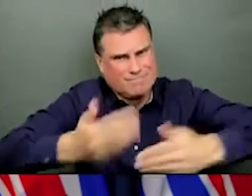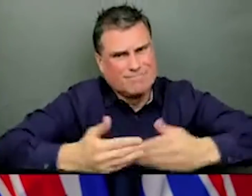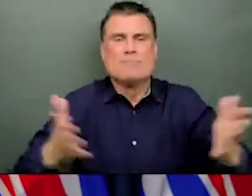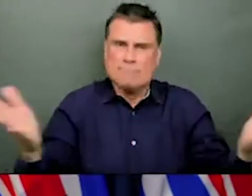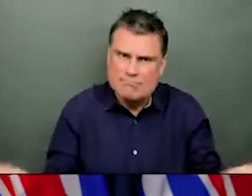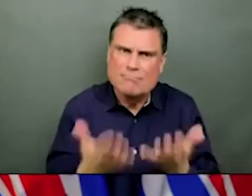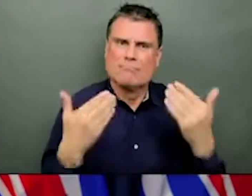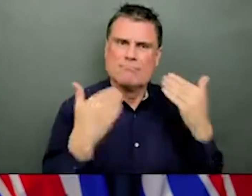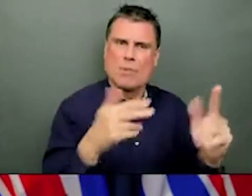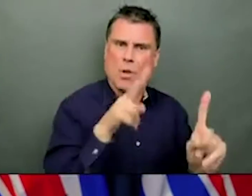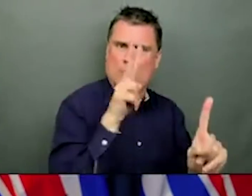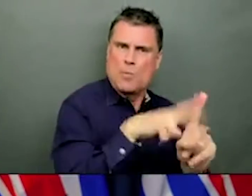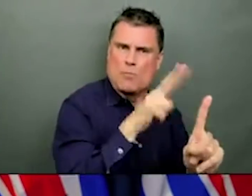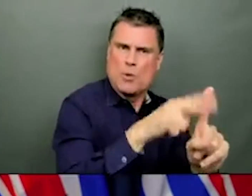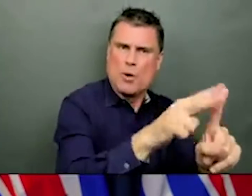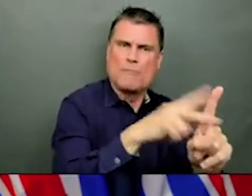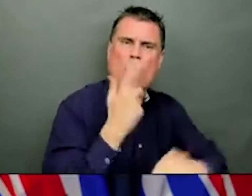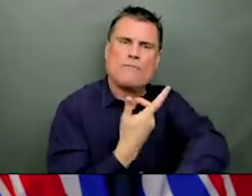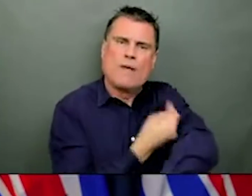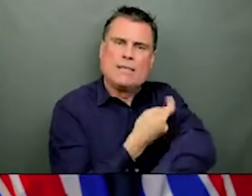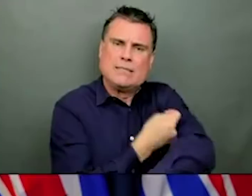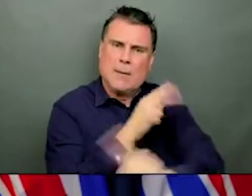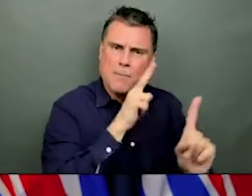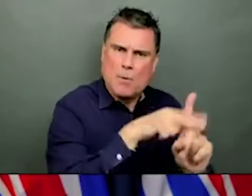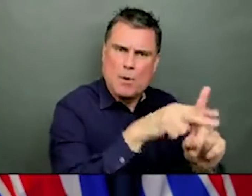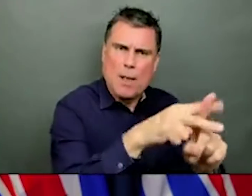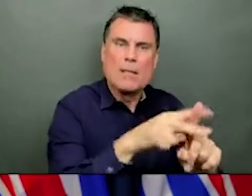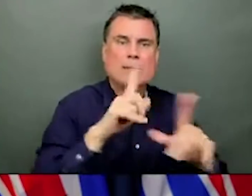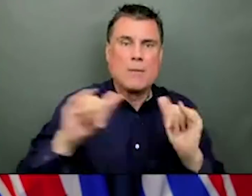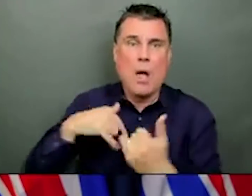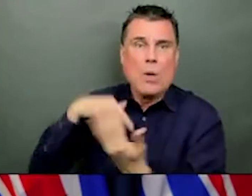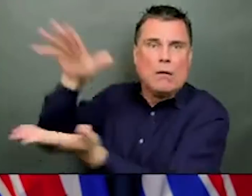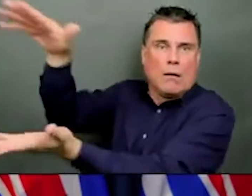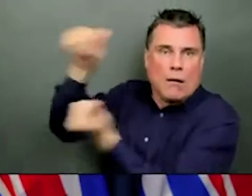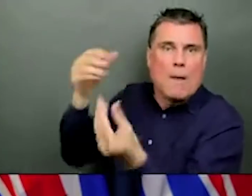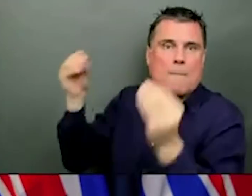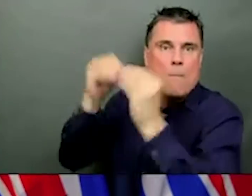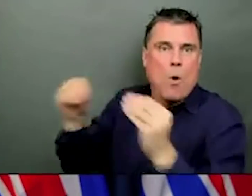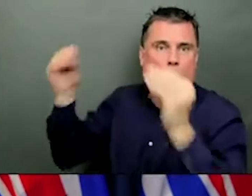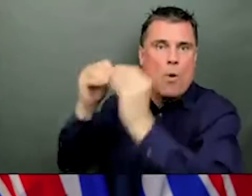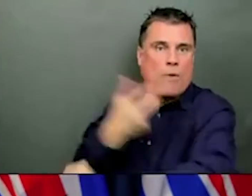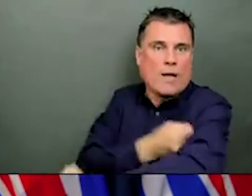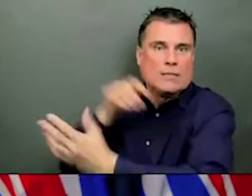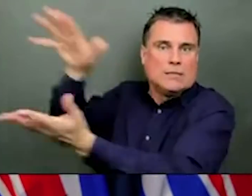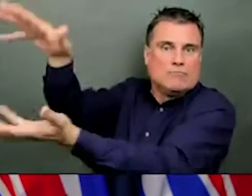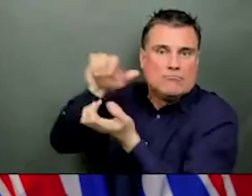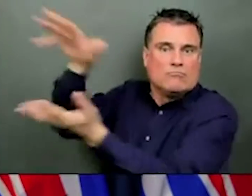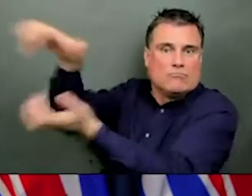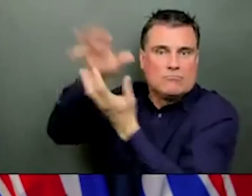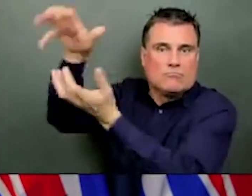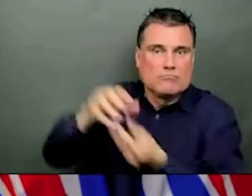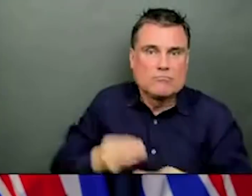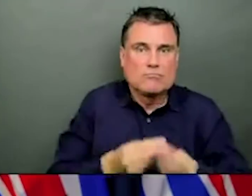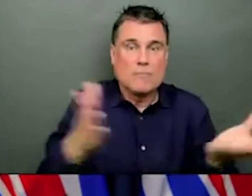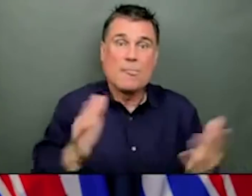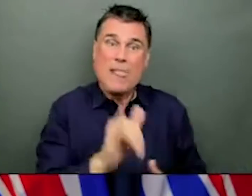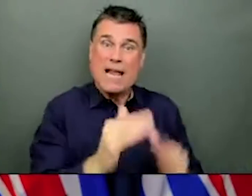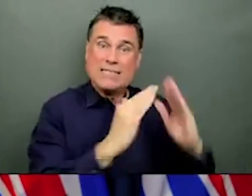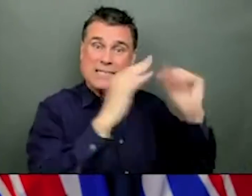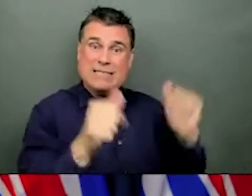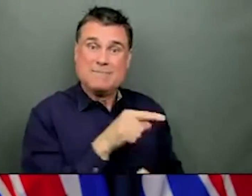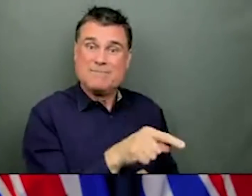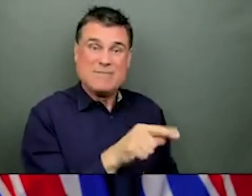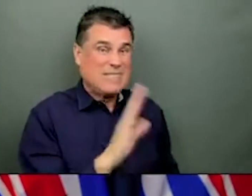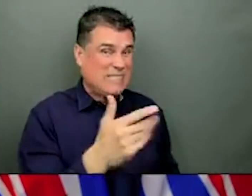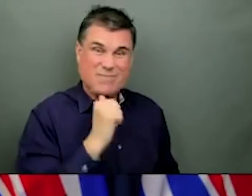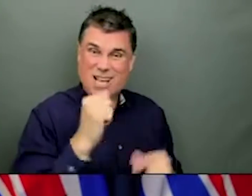product coming to British Columbia, and we have a system in place that failed on making a booking yesterday. But we continue